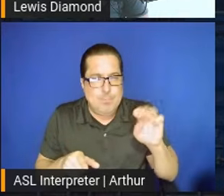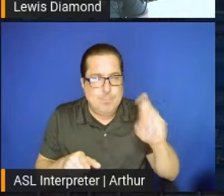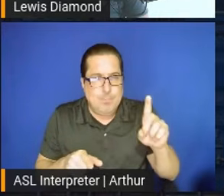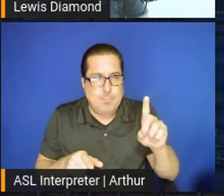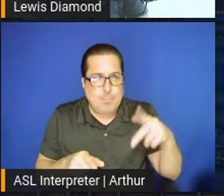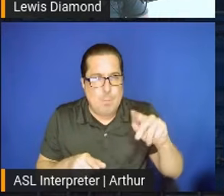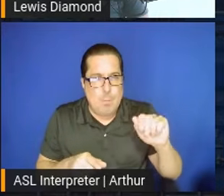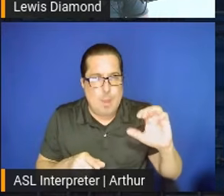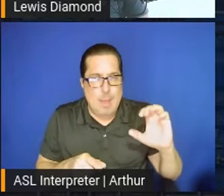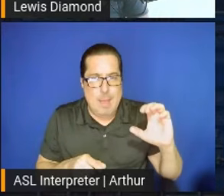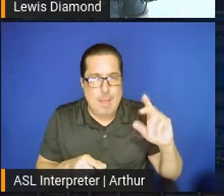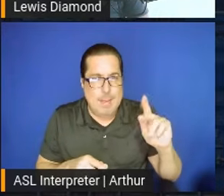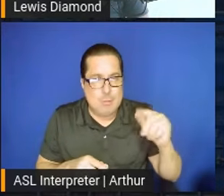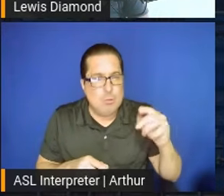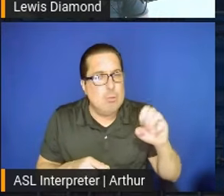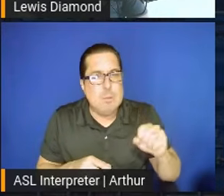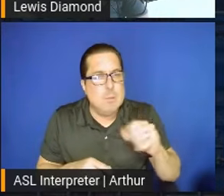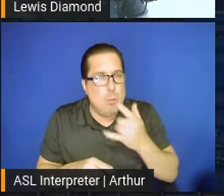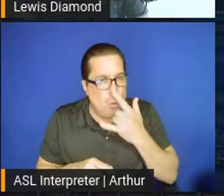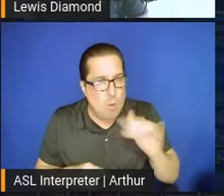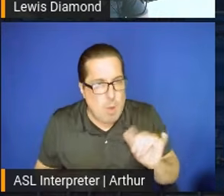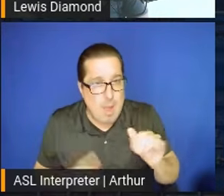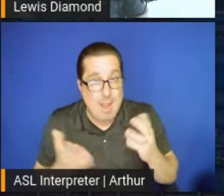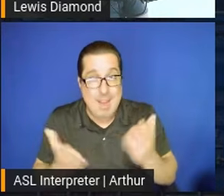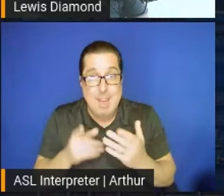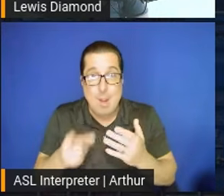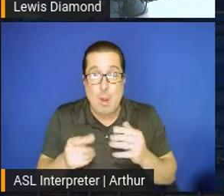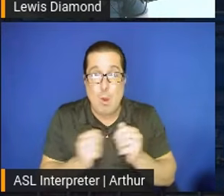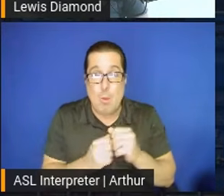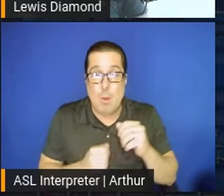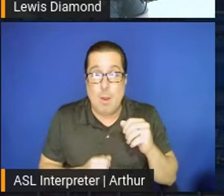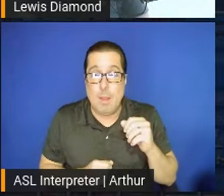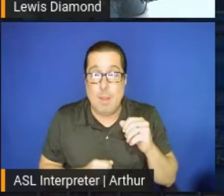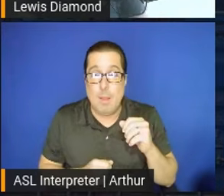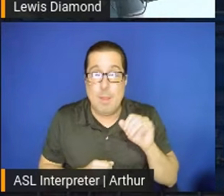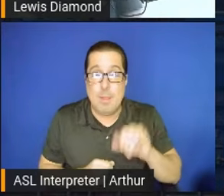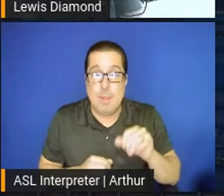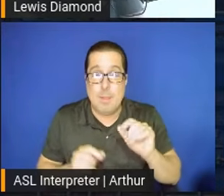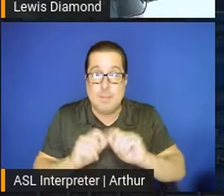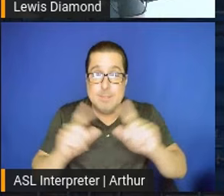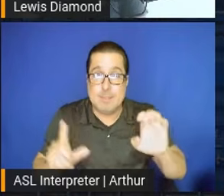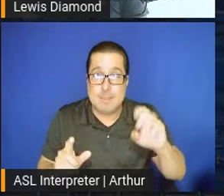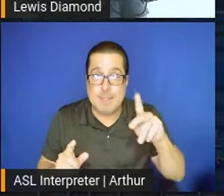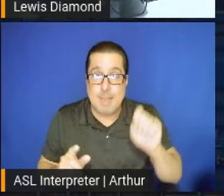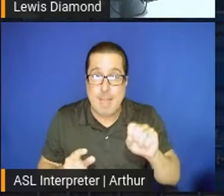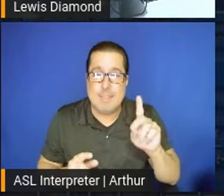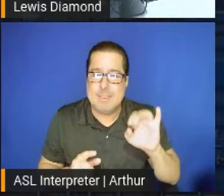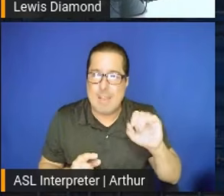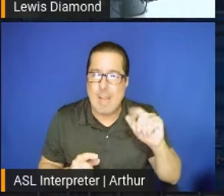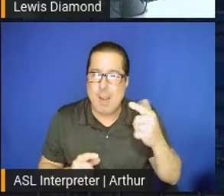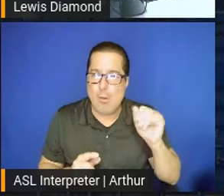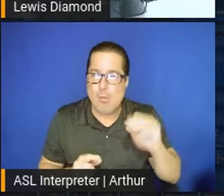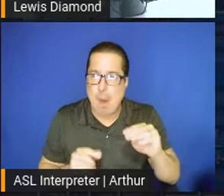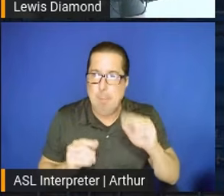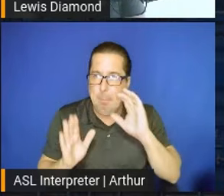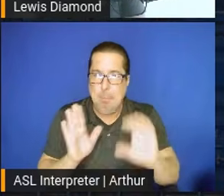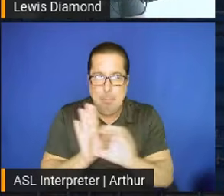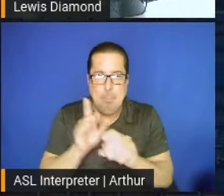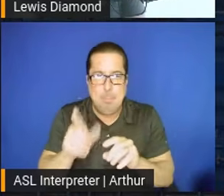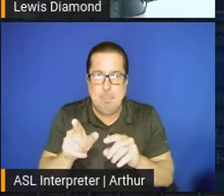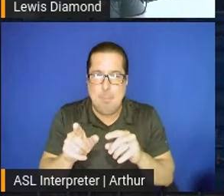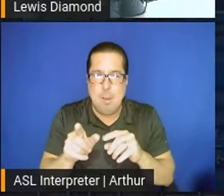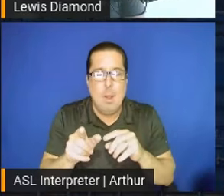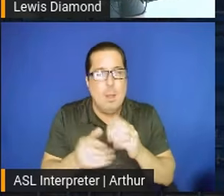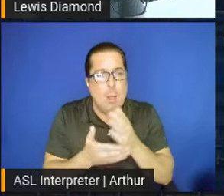And here I'm going to show you with this diagram, what are the specific components we're releasing. So for some of you who